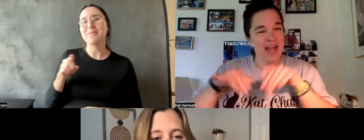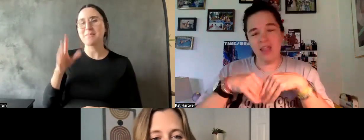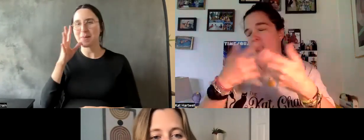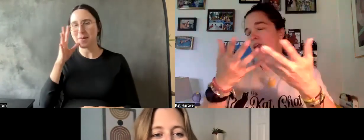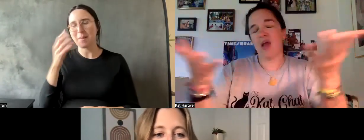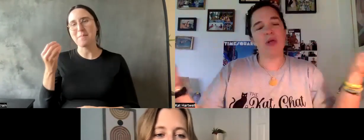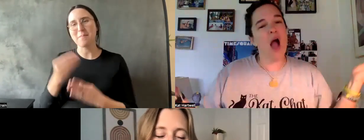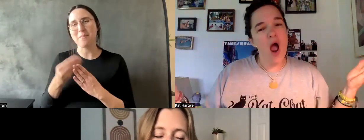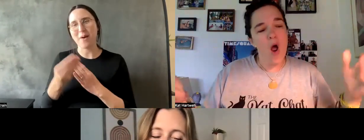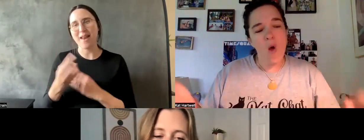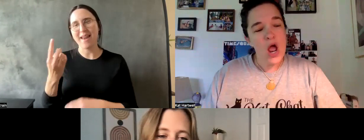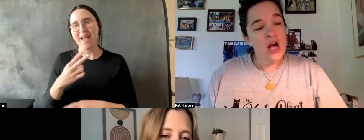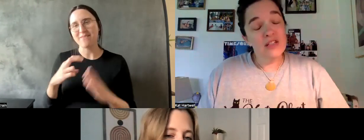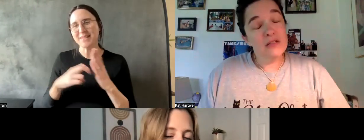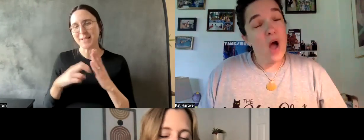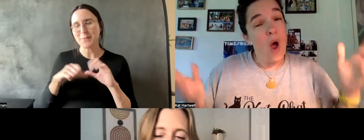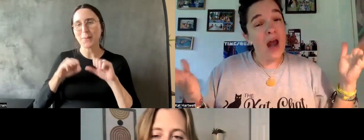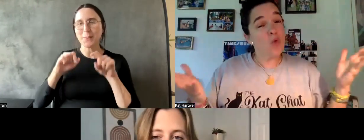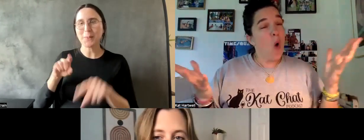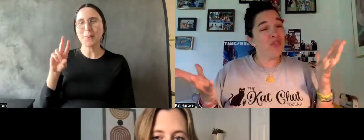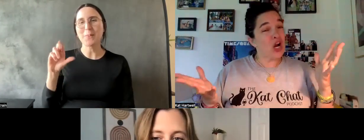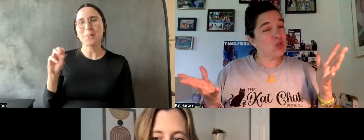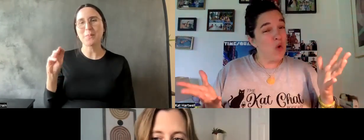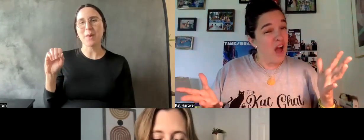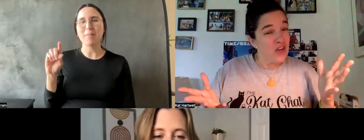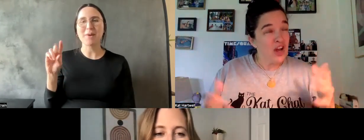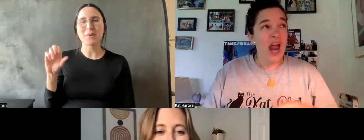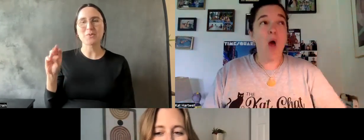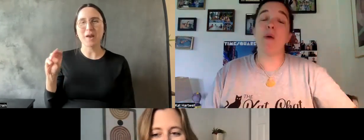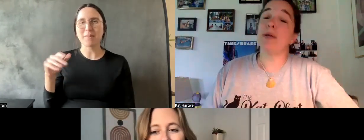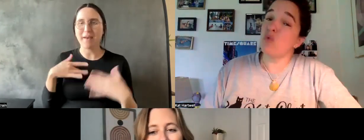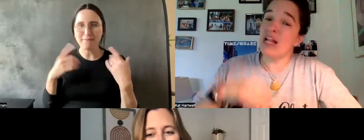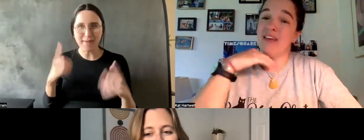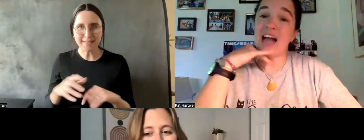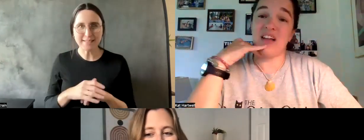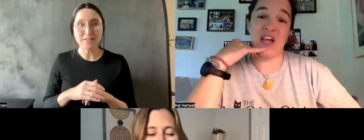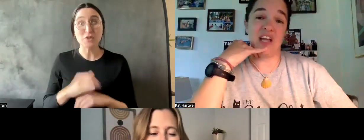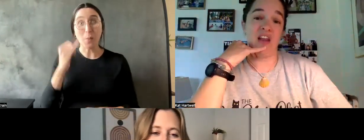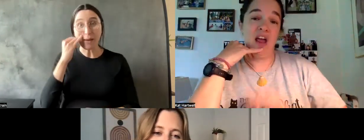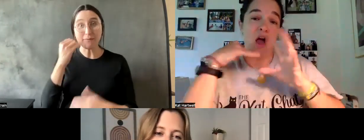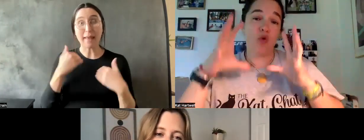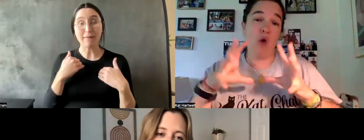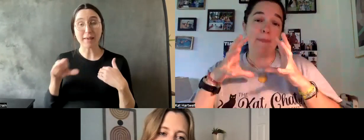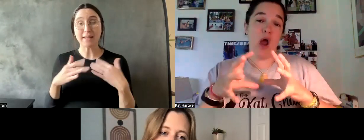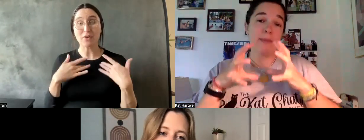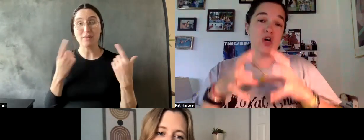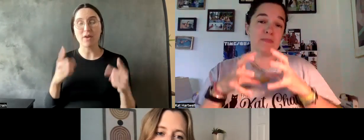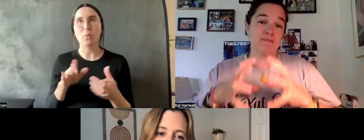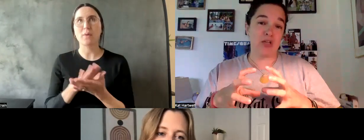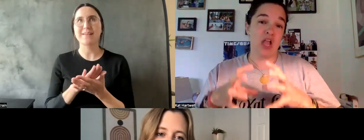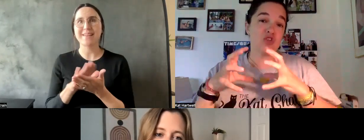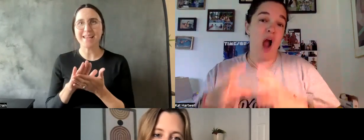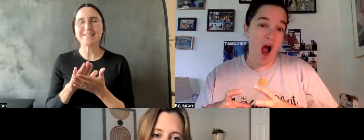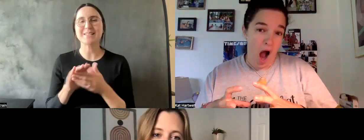Mom. And then here we go. So I Love don't that. know if they're gonna do another. It would be really nice if they did the Ramadan